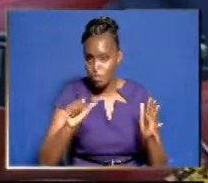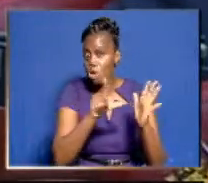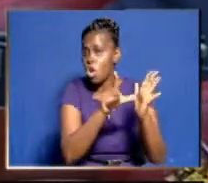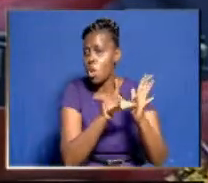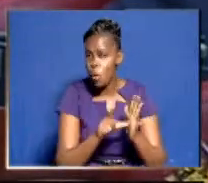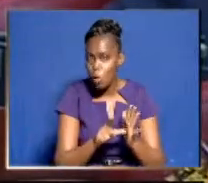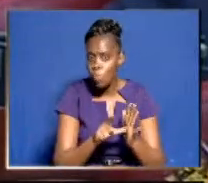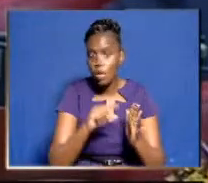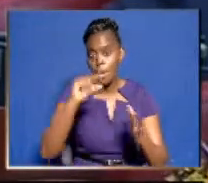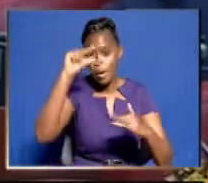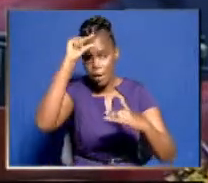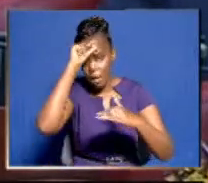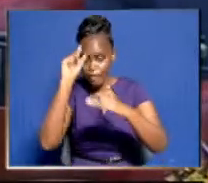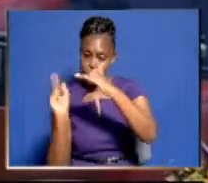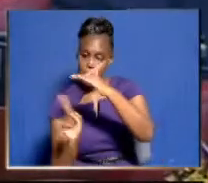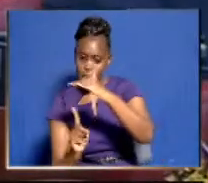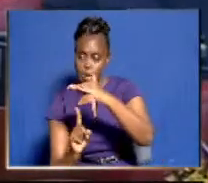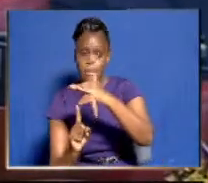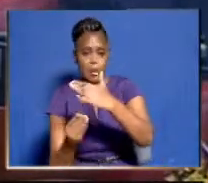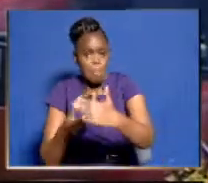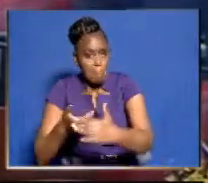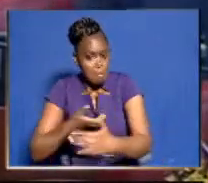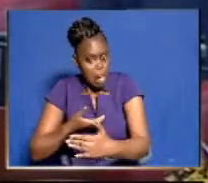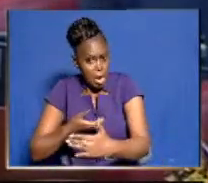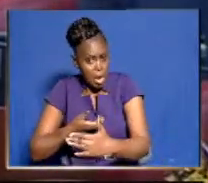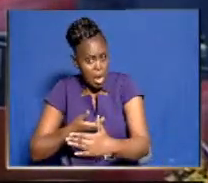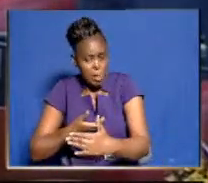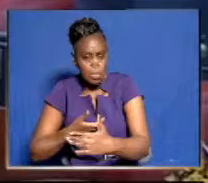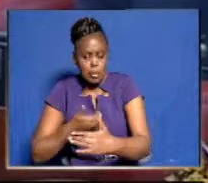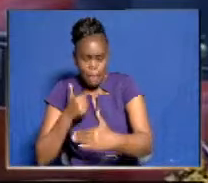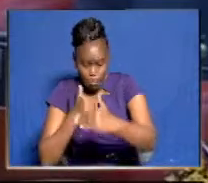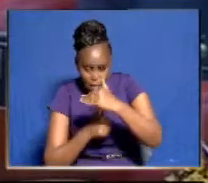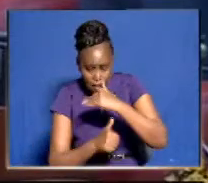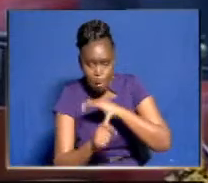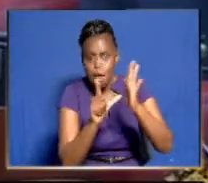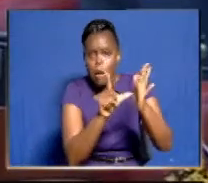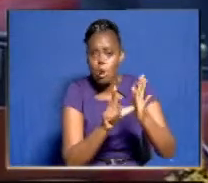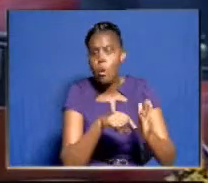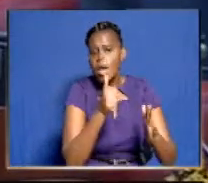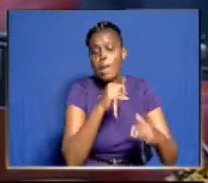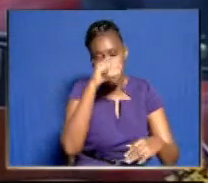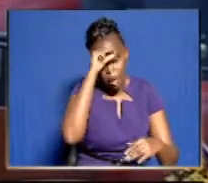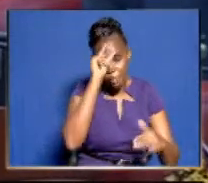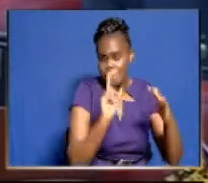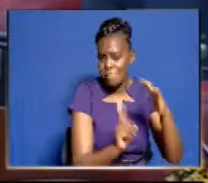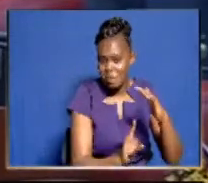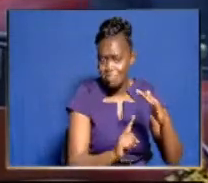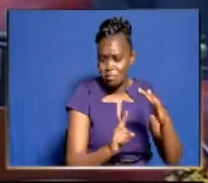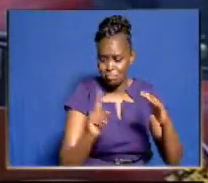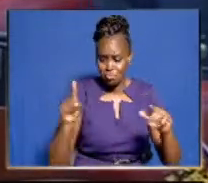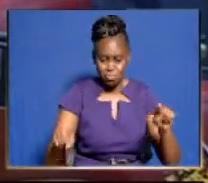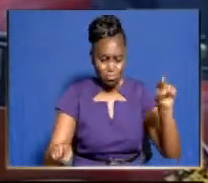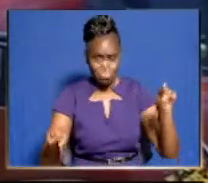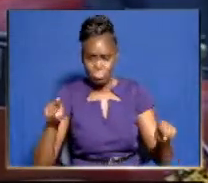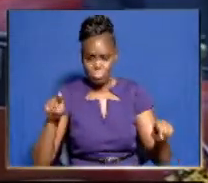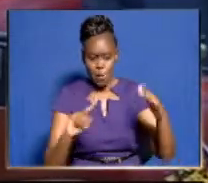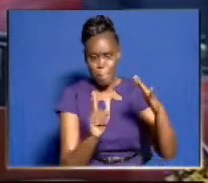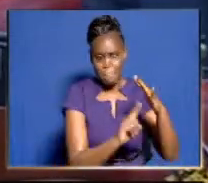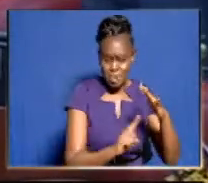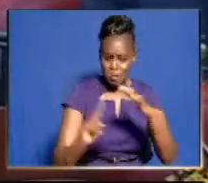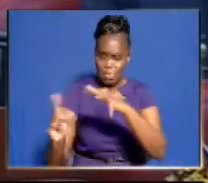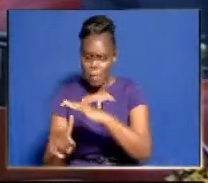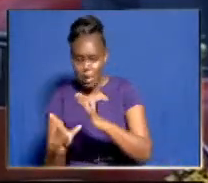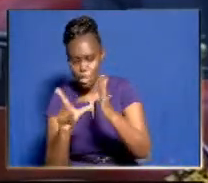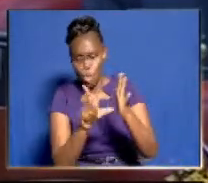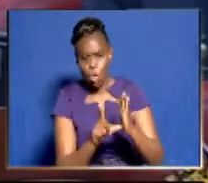government ministries owed money by other government ministries, and it's a big challenge, Honorable Speaker. A good